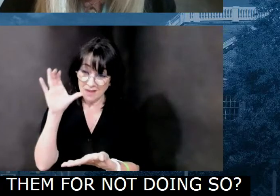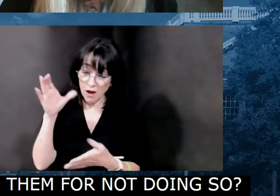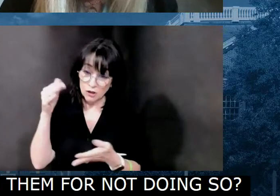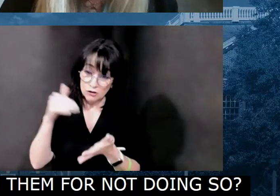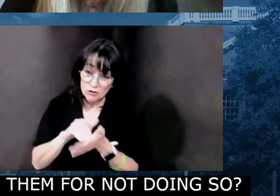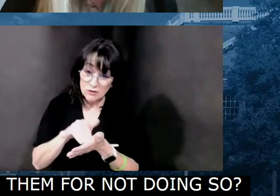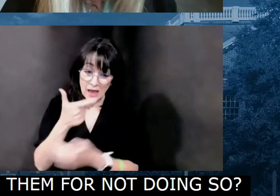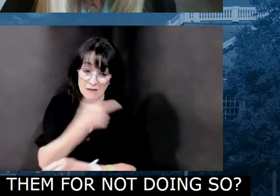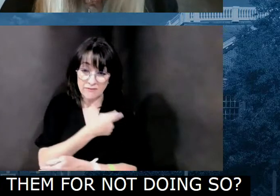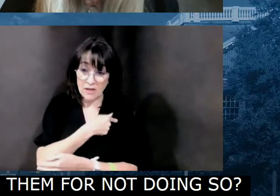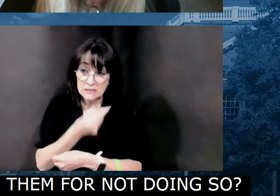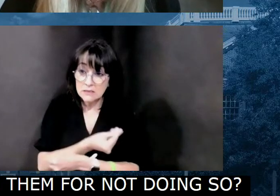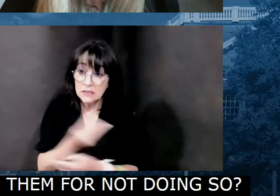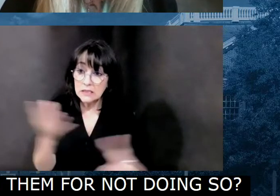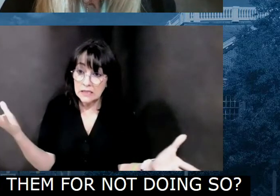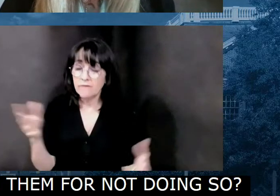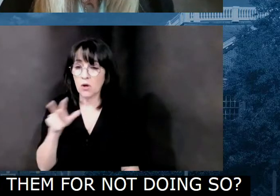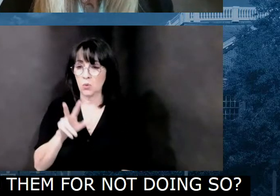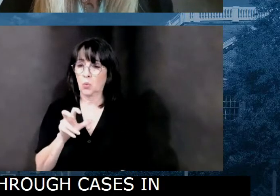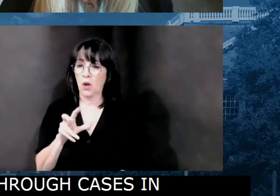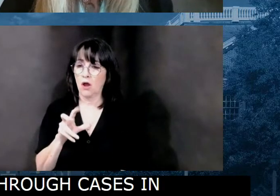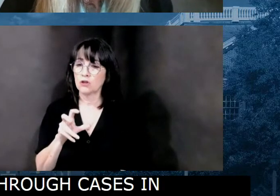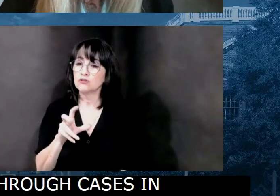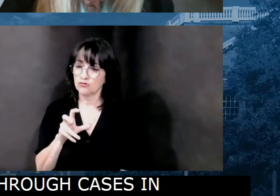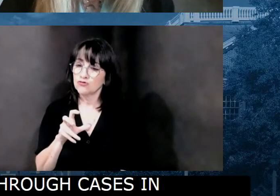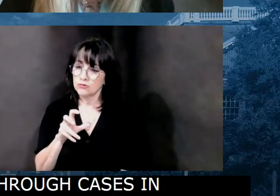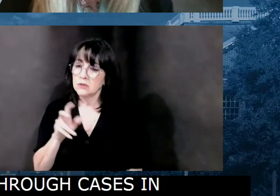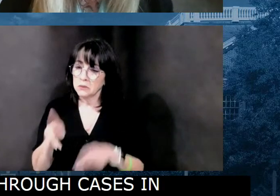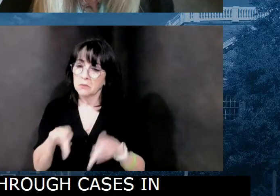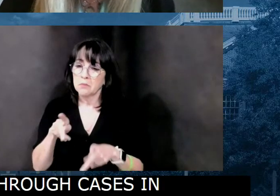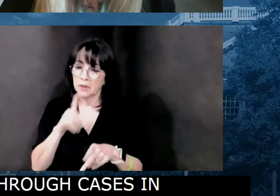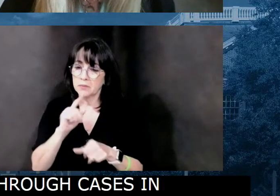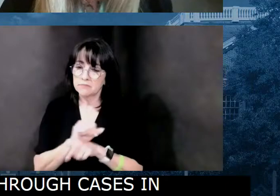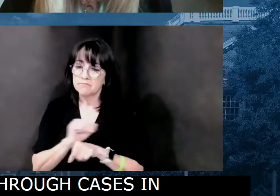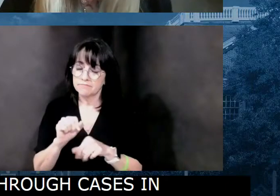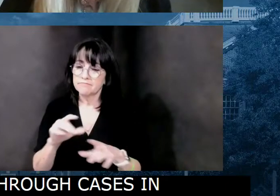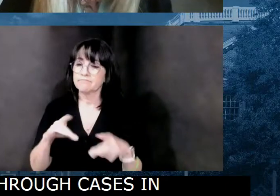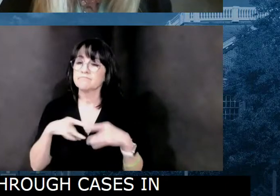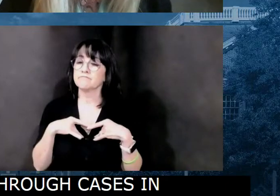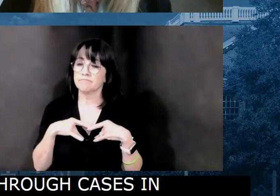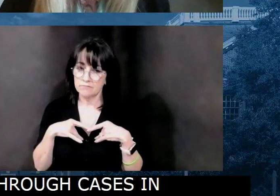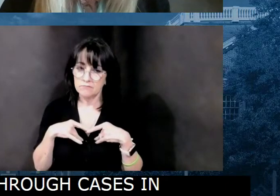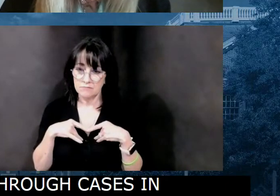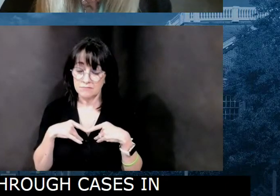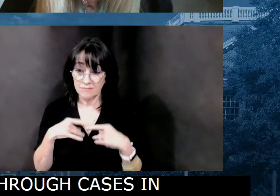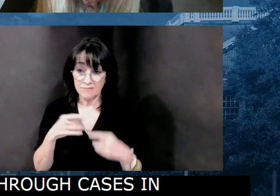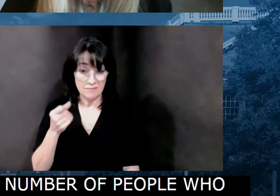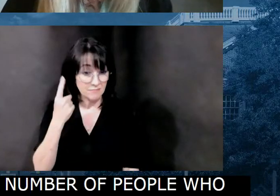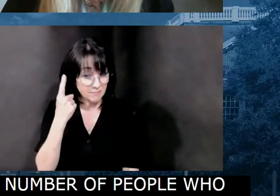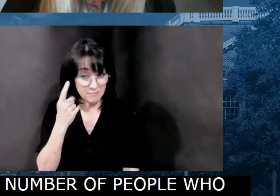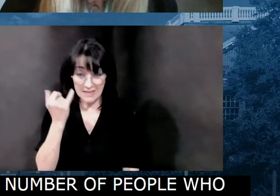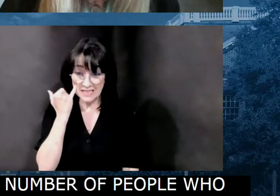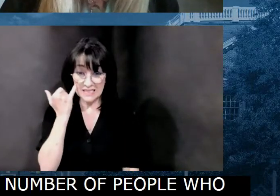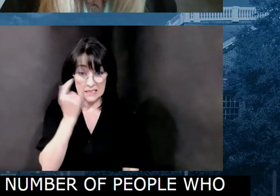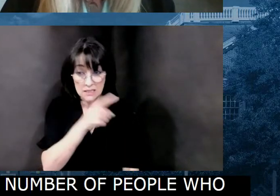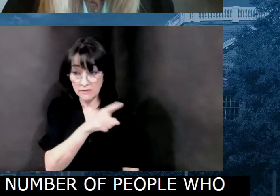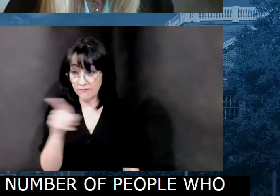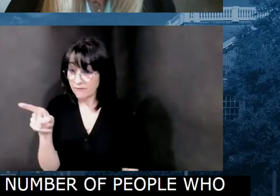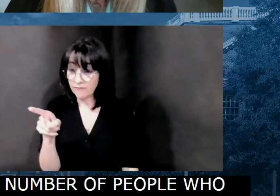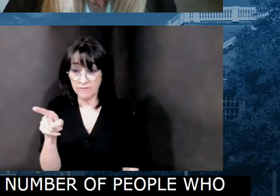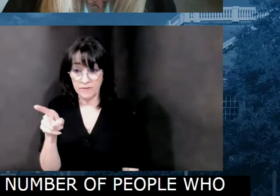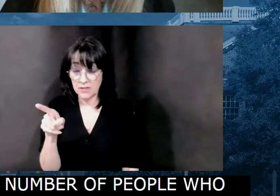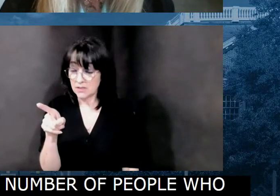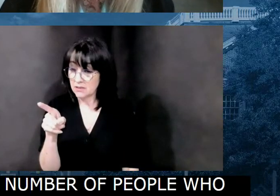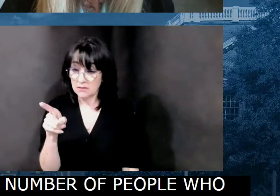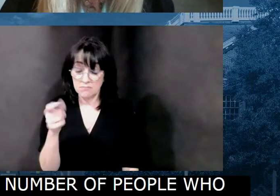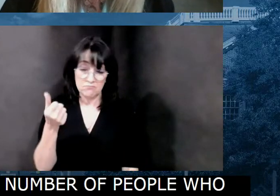vaccines. The flip side of that is to not be vaccinated. You do continue to put yourself at risk. Now we